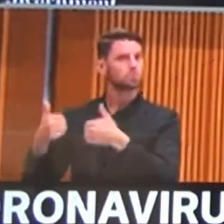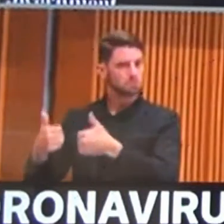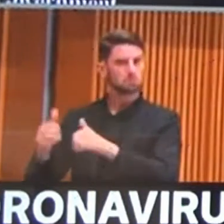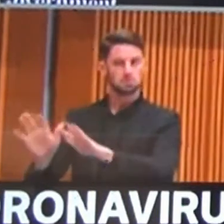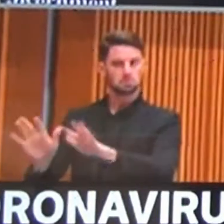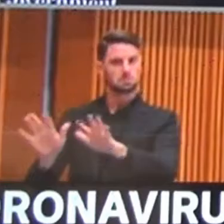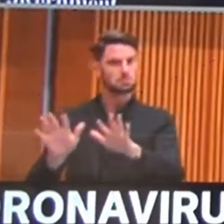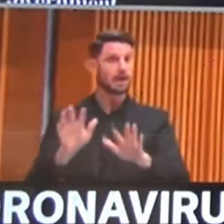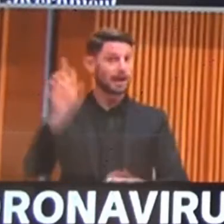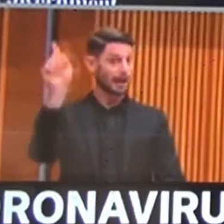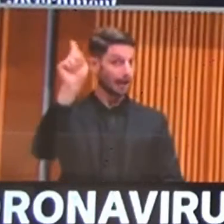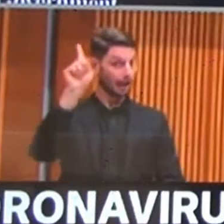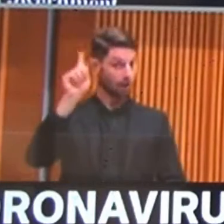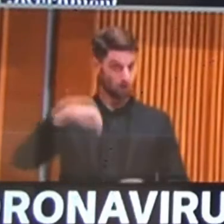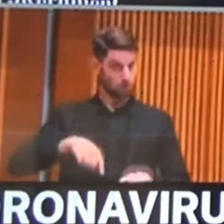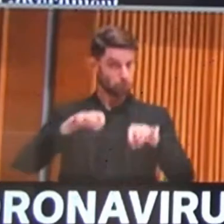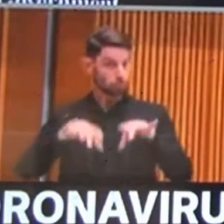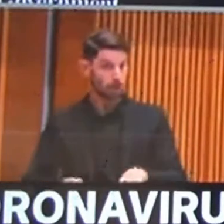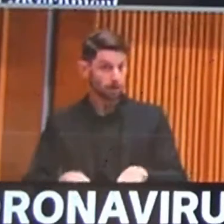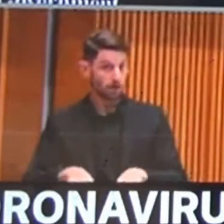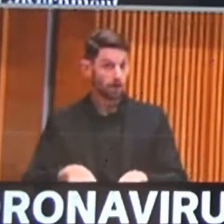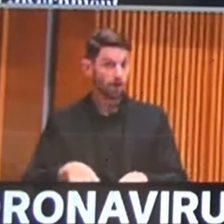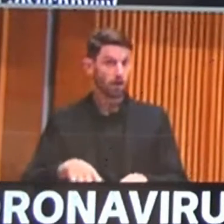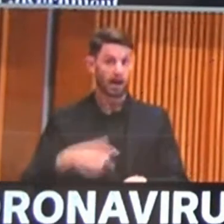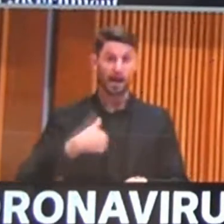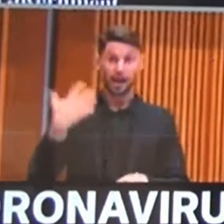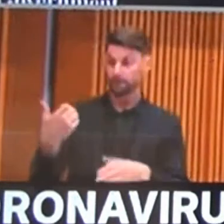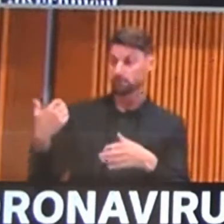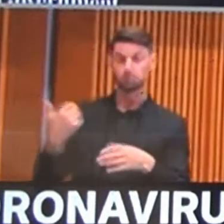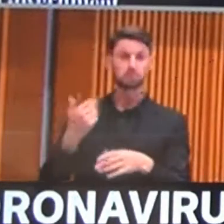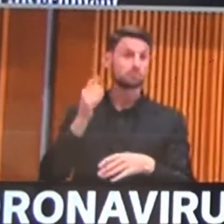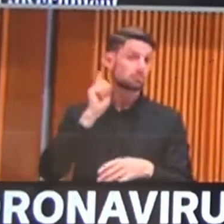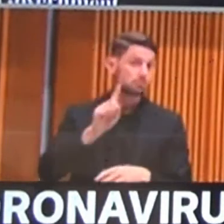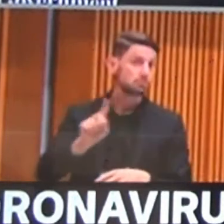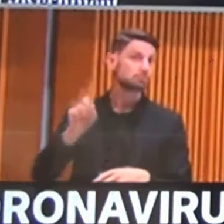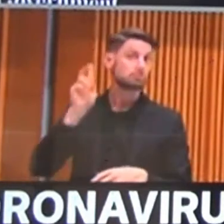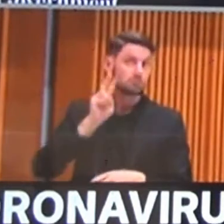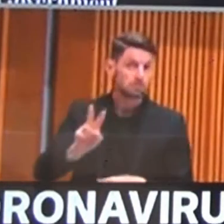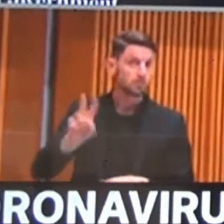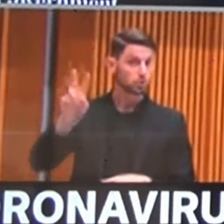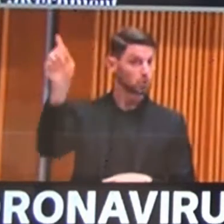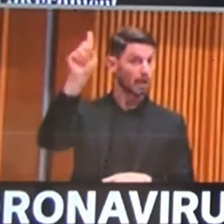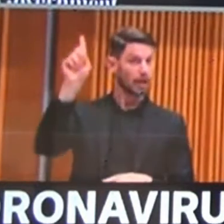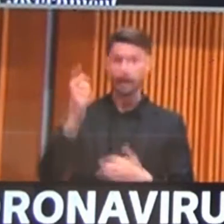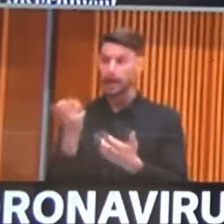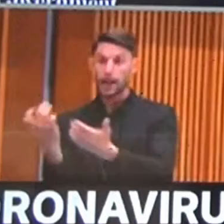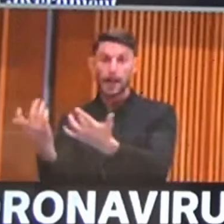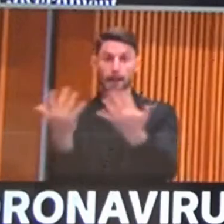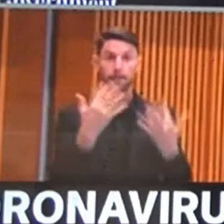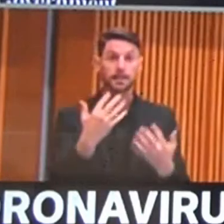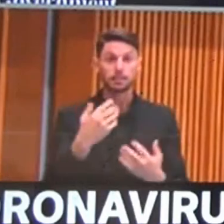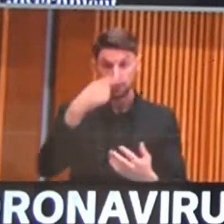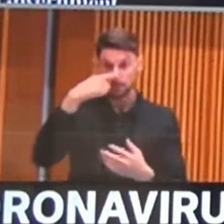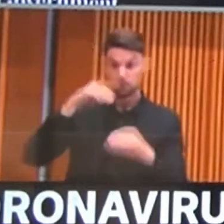that we have now reached a 3-day rolling average of a transmission rate of